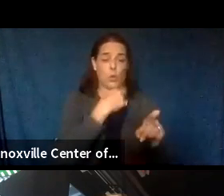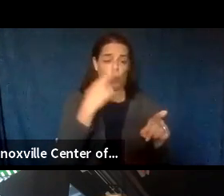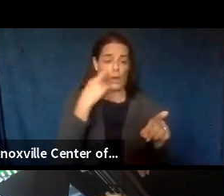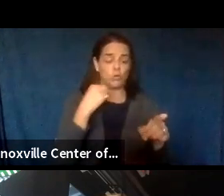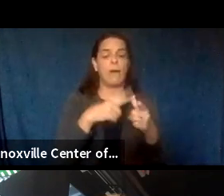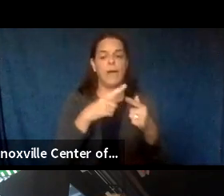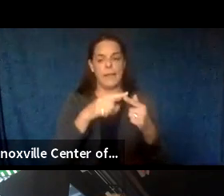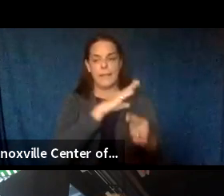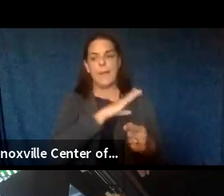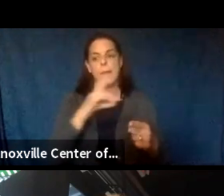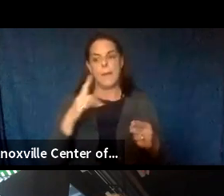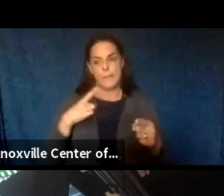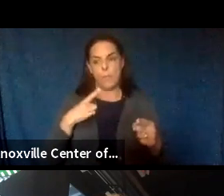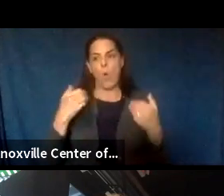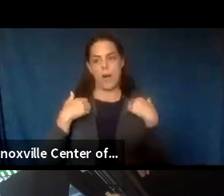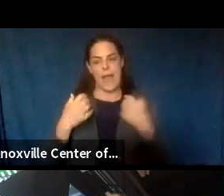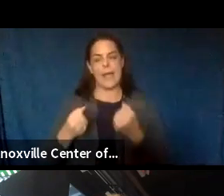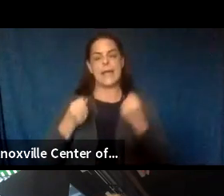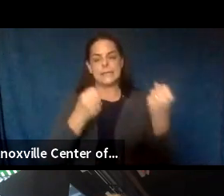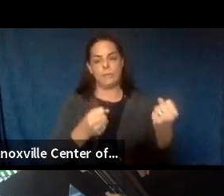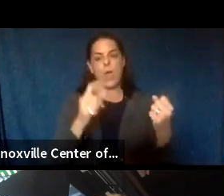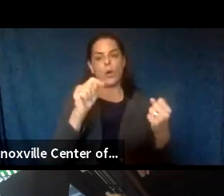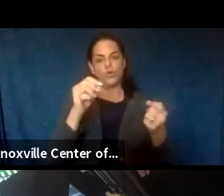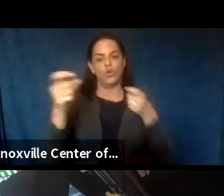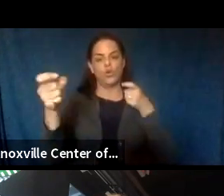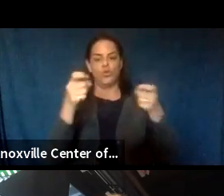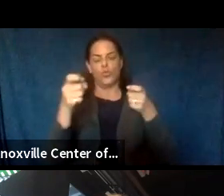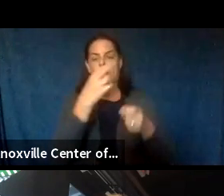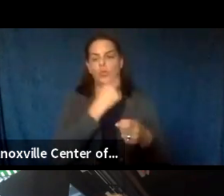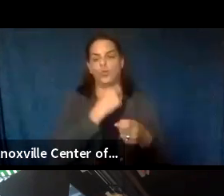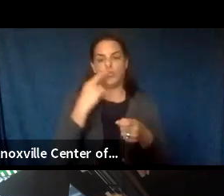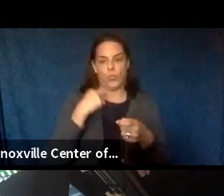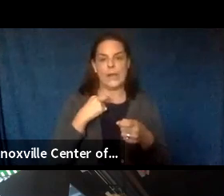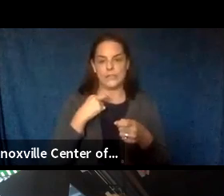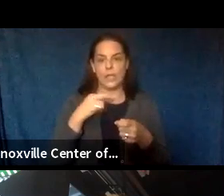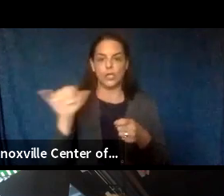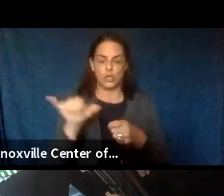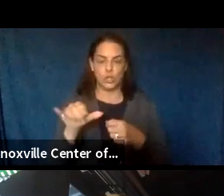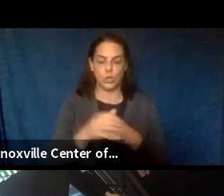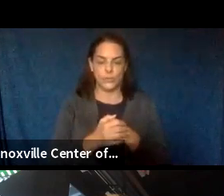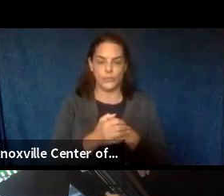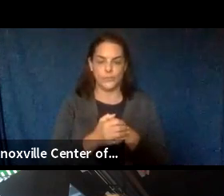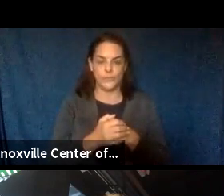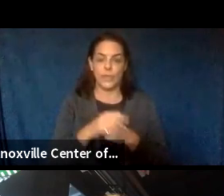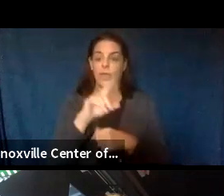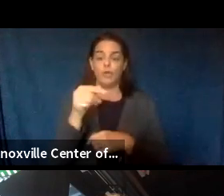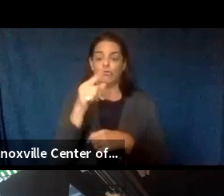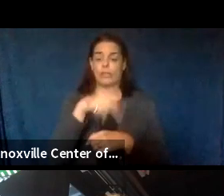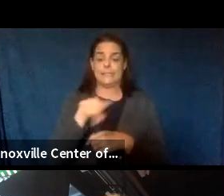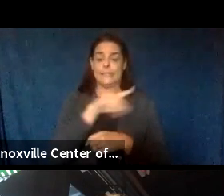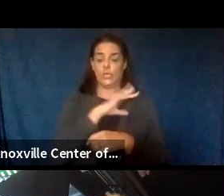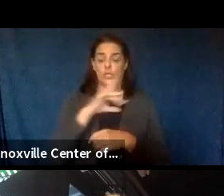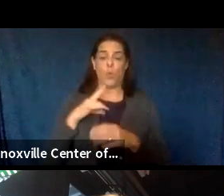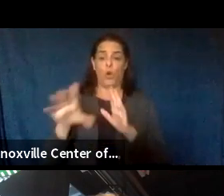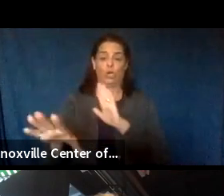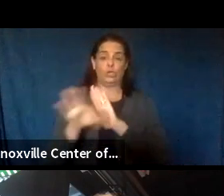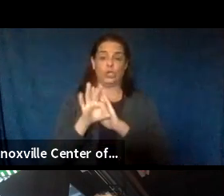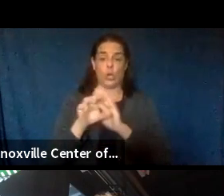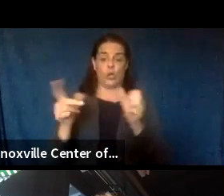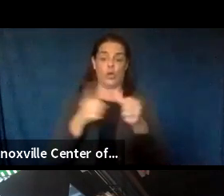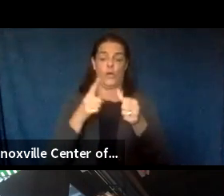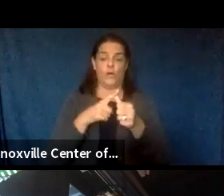regulate restaurants as well. There's no prohibition against it. It's just this board chose initially to